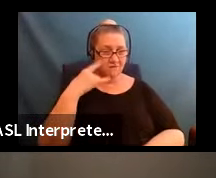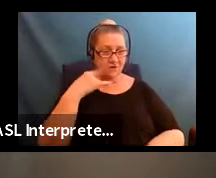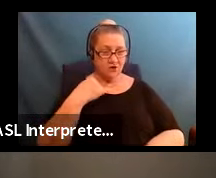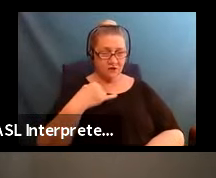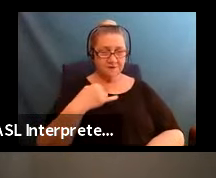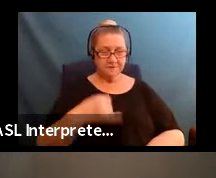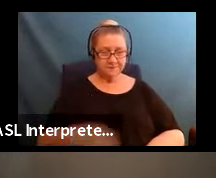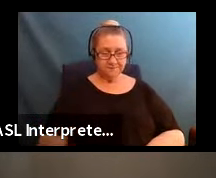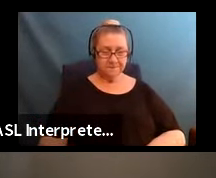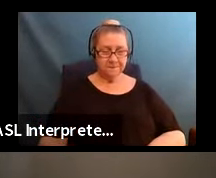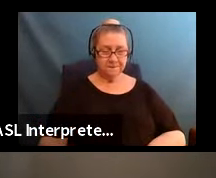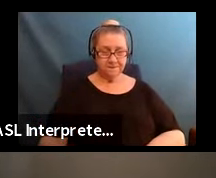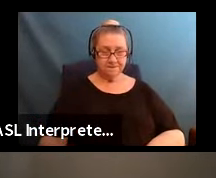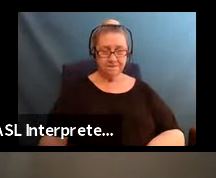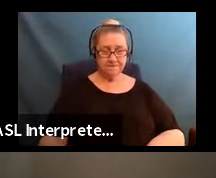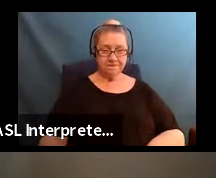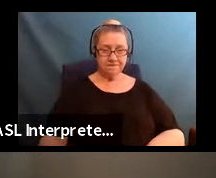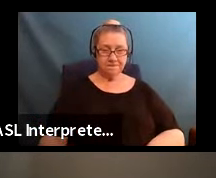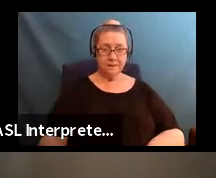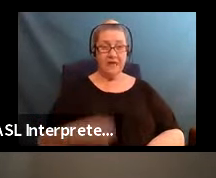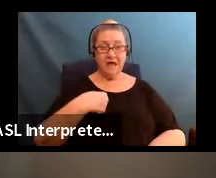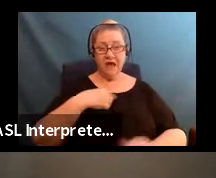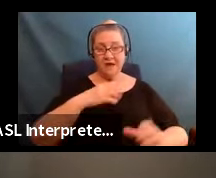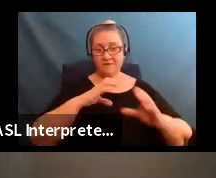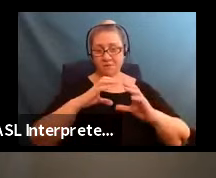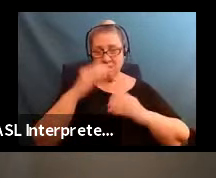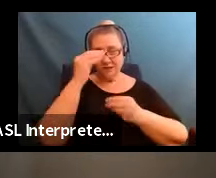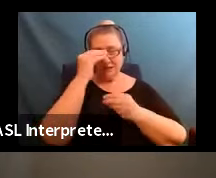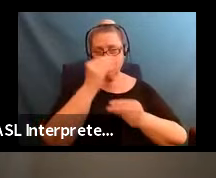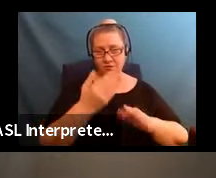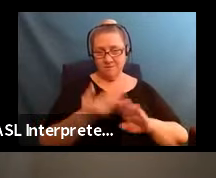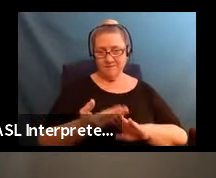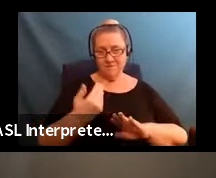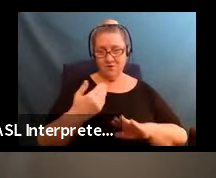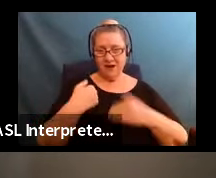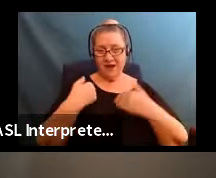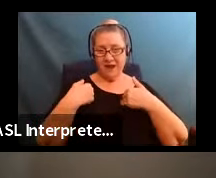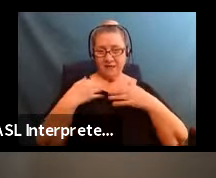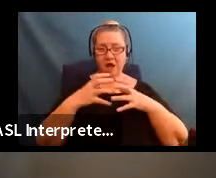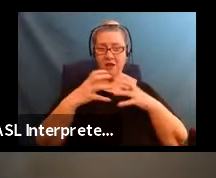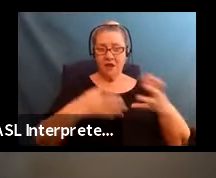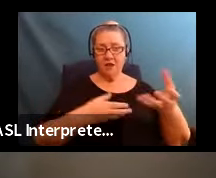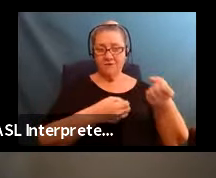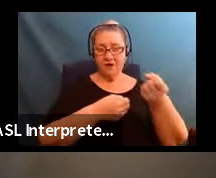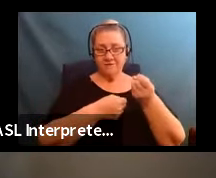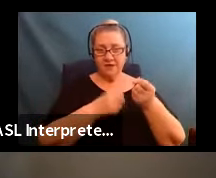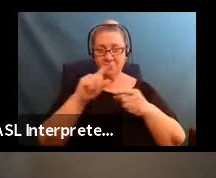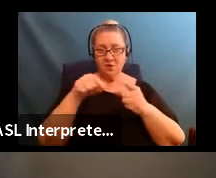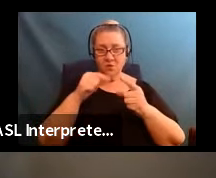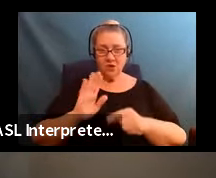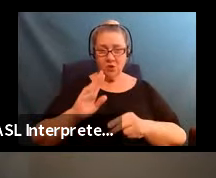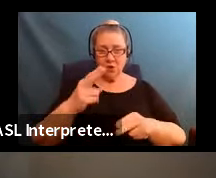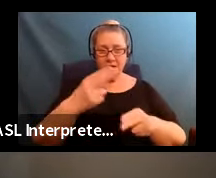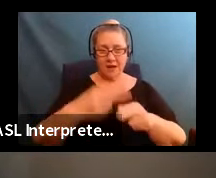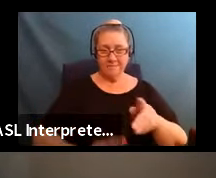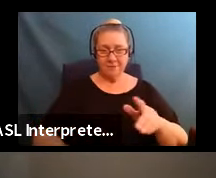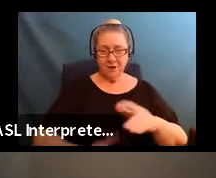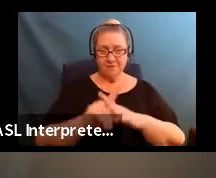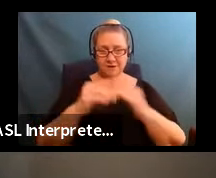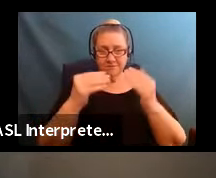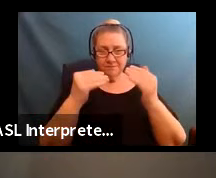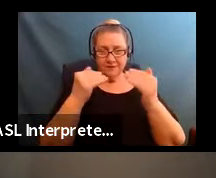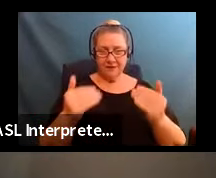say, as I've communicated to you before, I did have a lot of confidence when you were named in this role, given